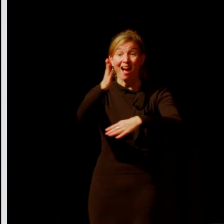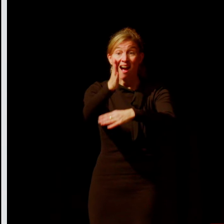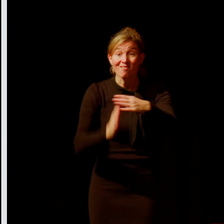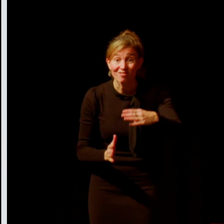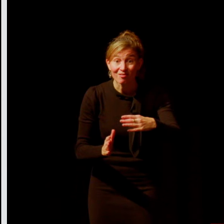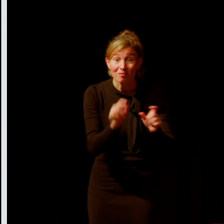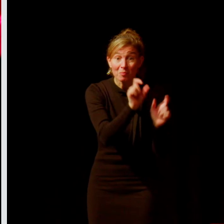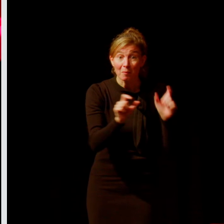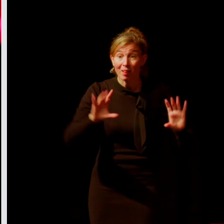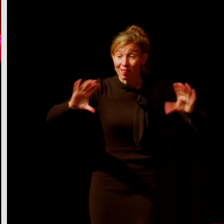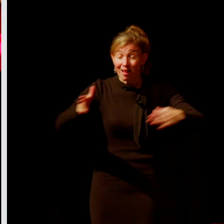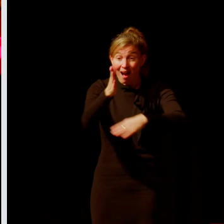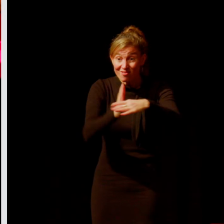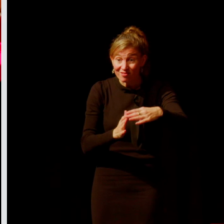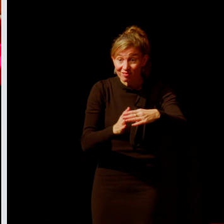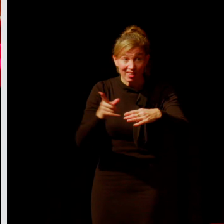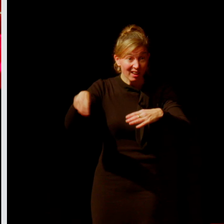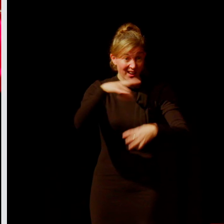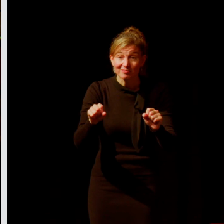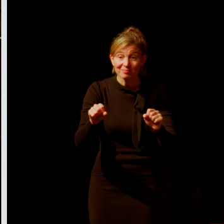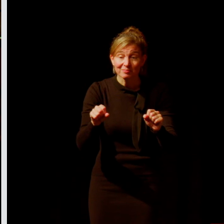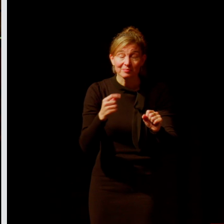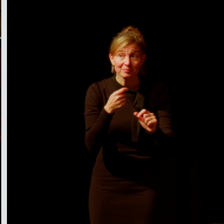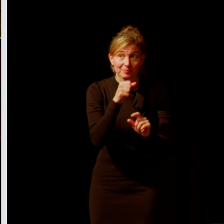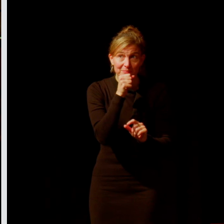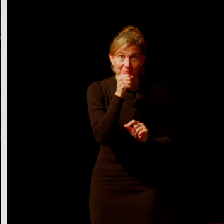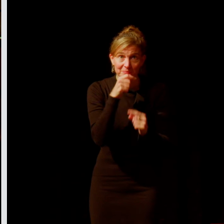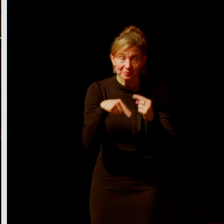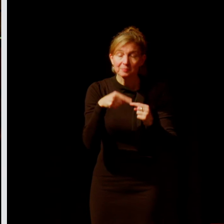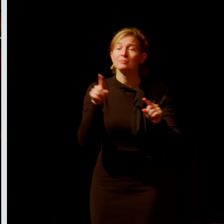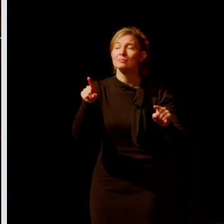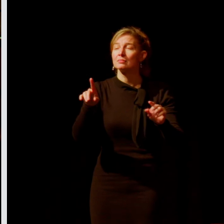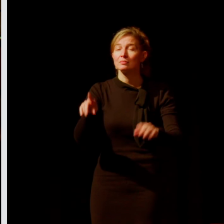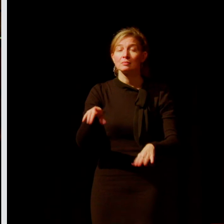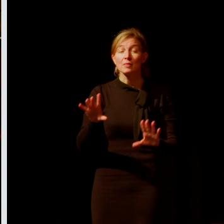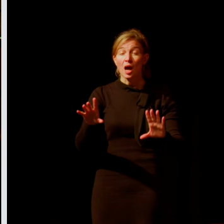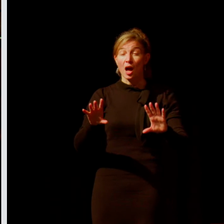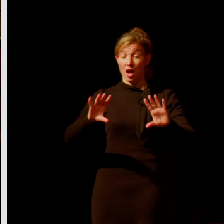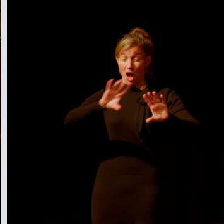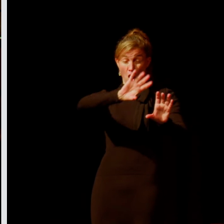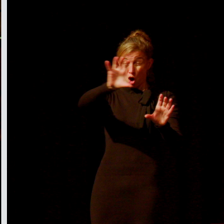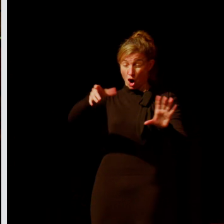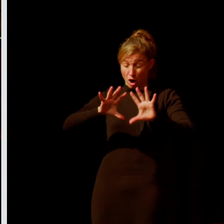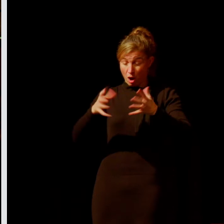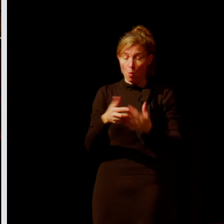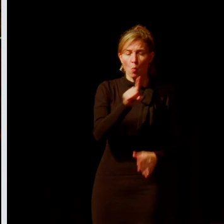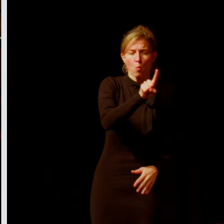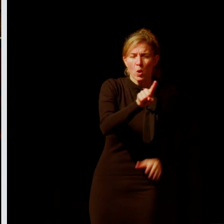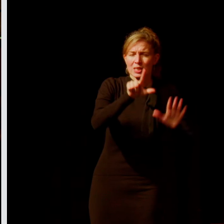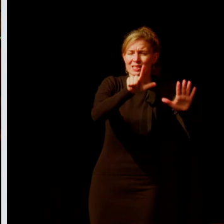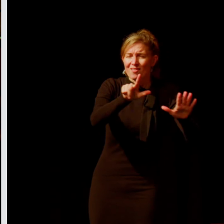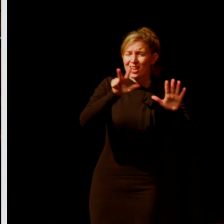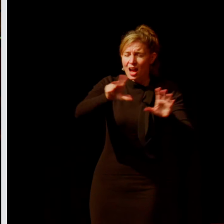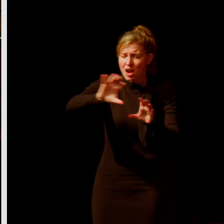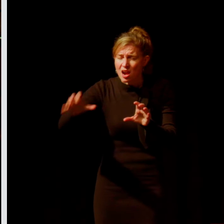population. Shocker? Yet in 178 countries, women are